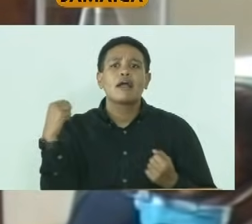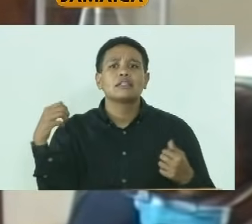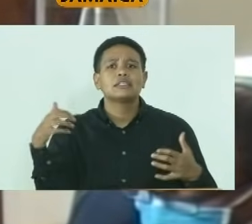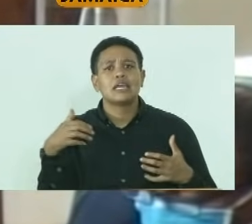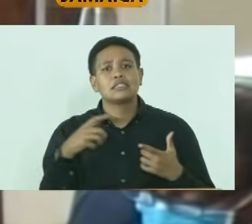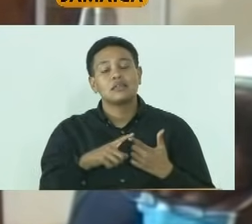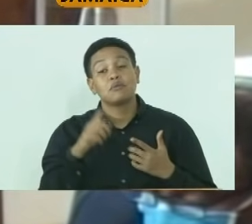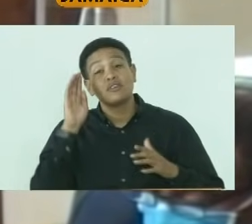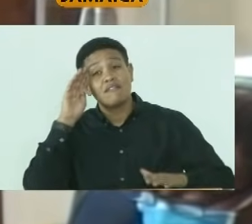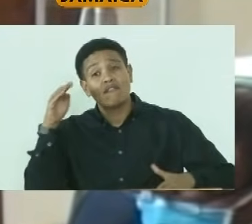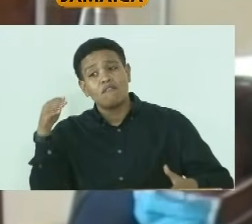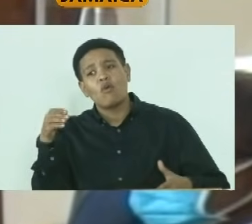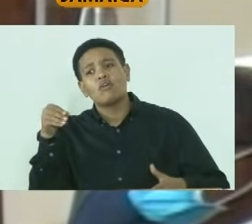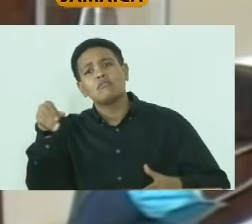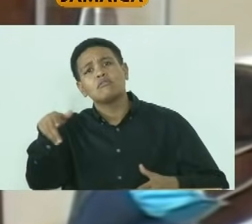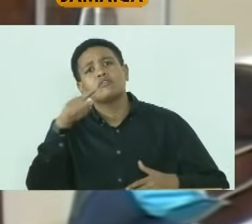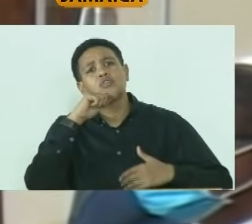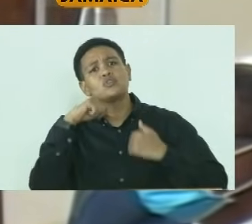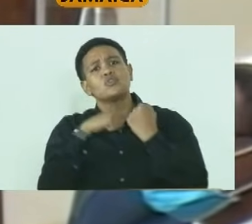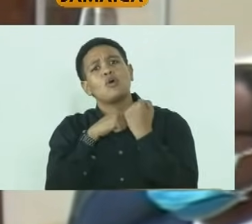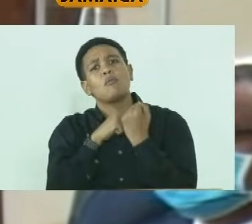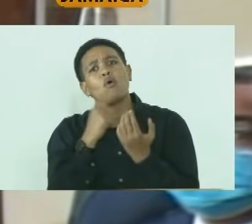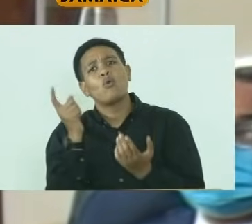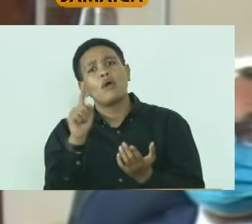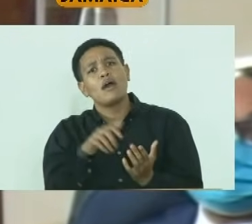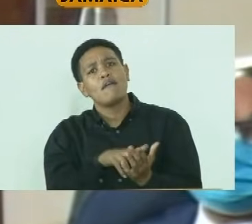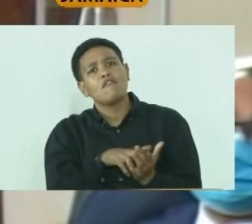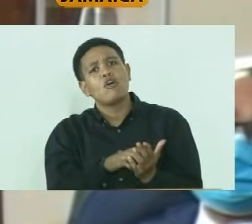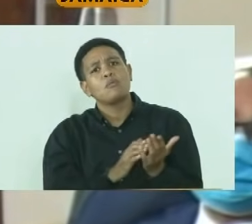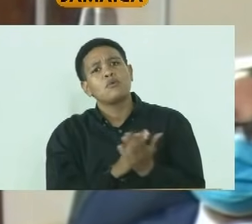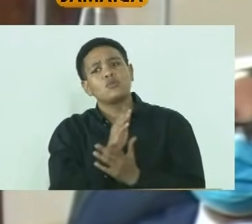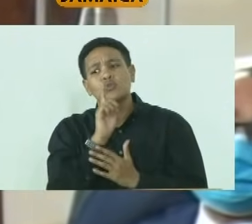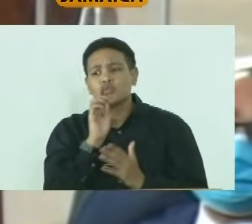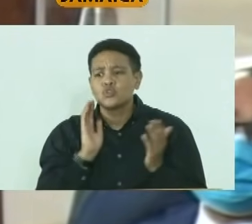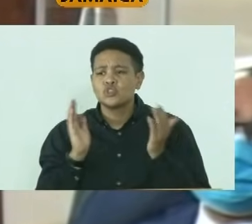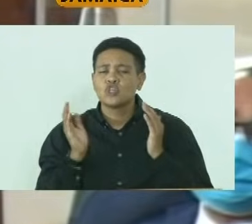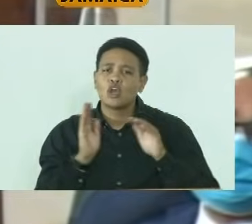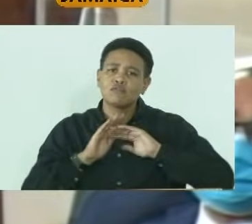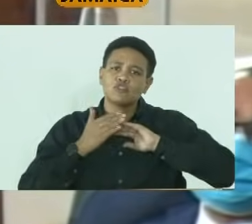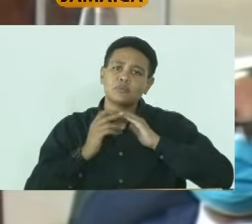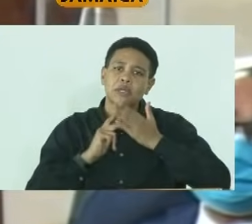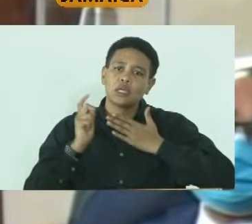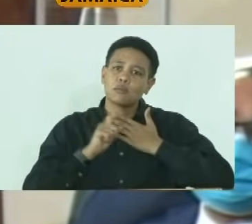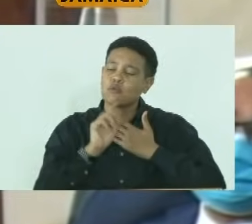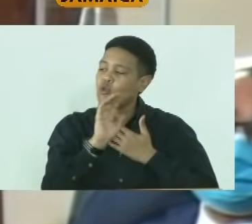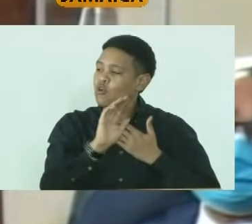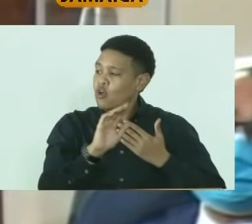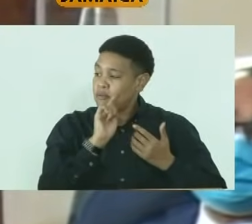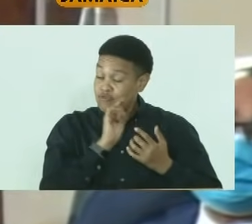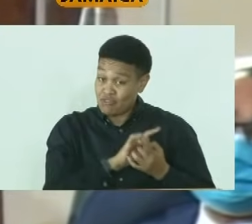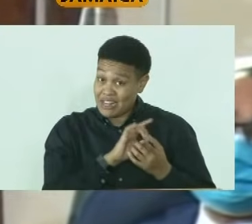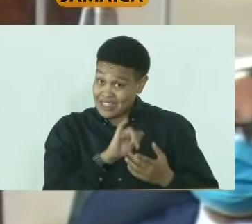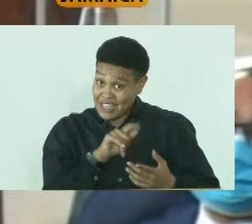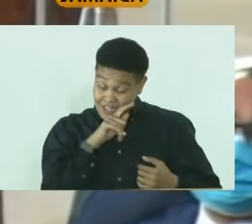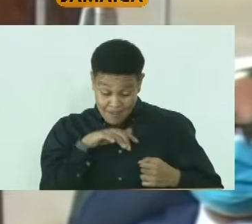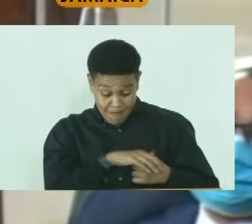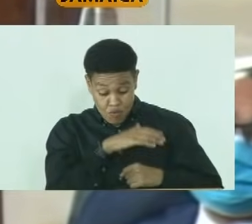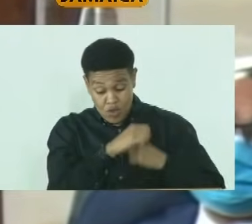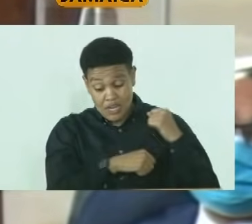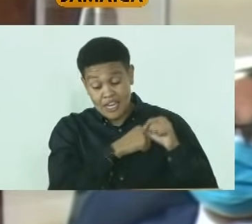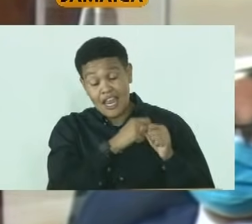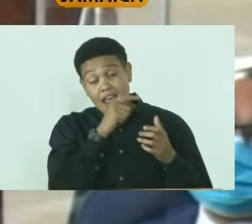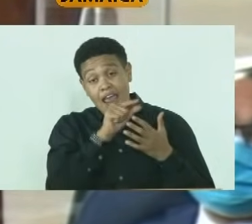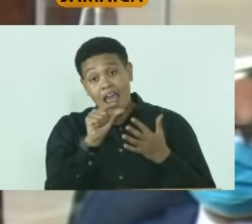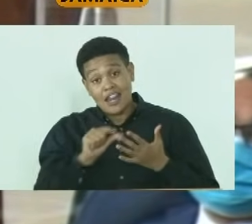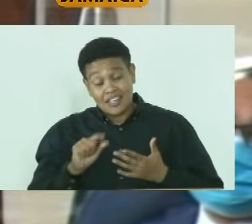and towards support of the most vulnerable through the Serve Jamaica program. As such, the full-year allocation